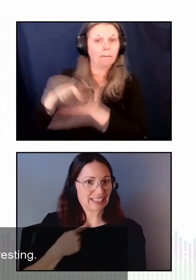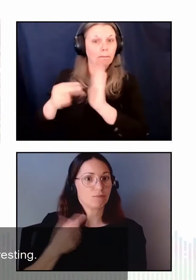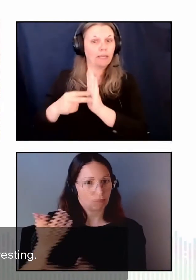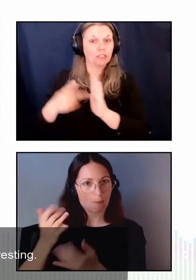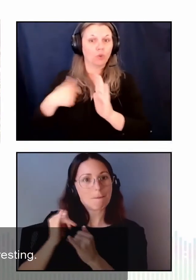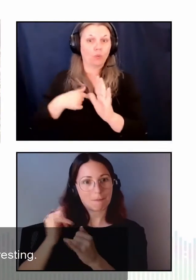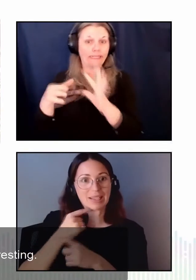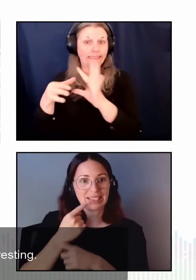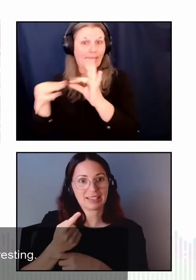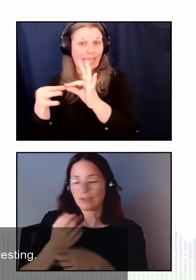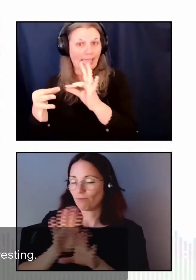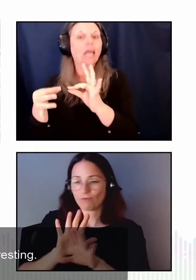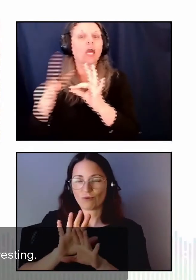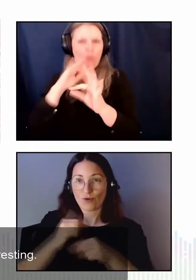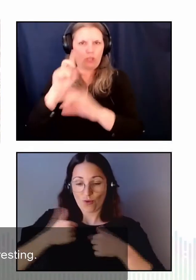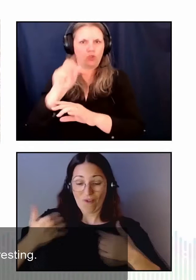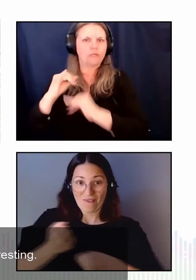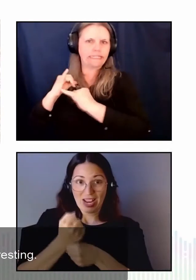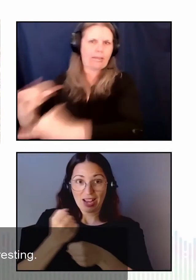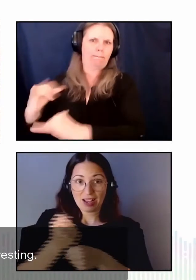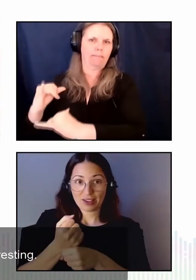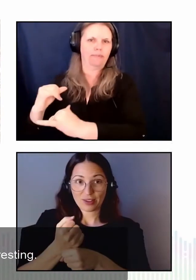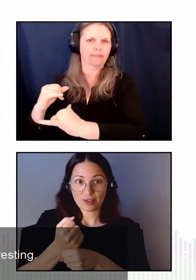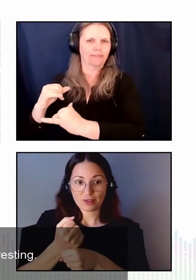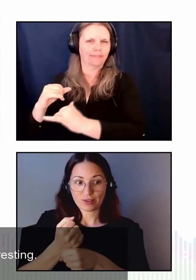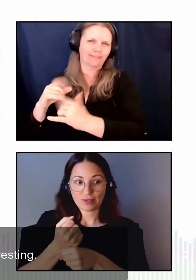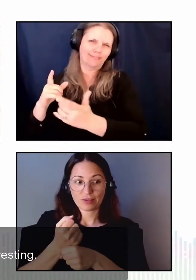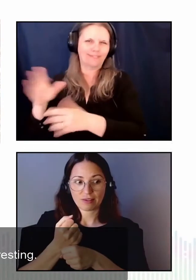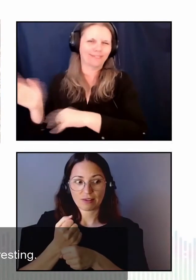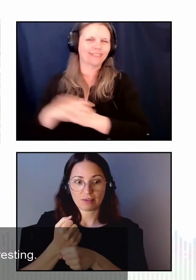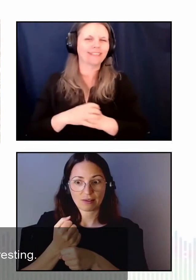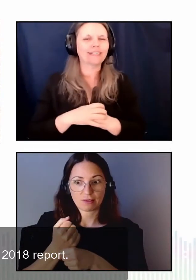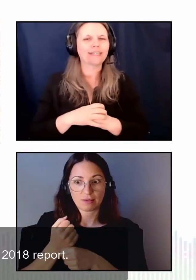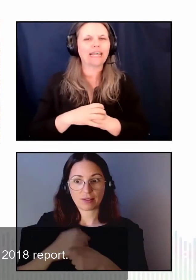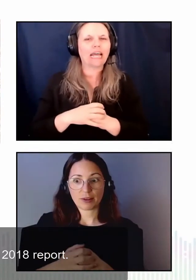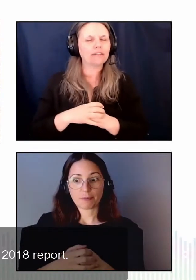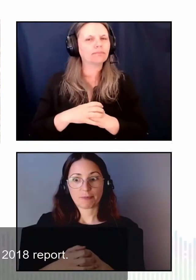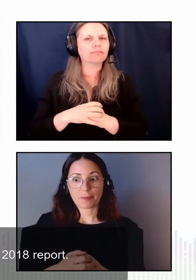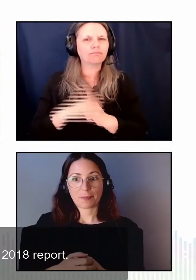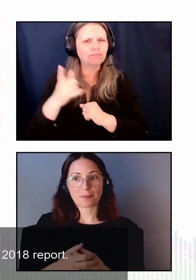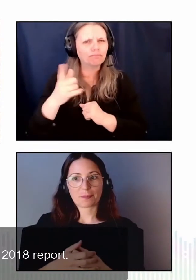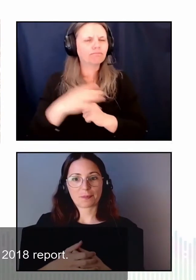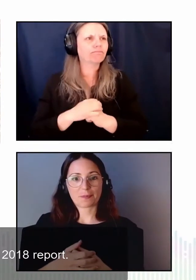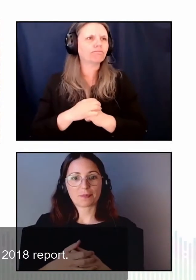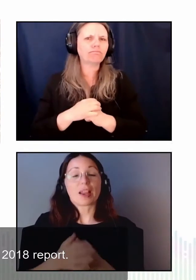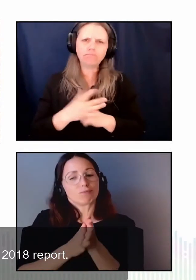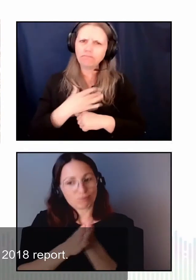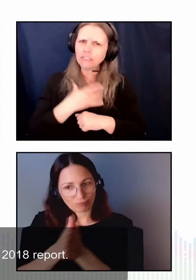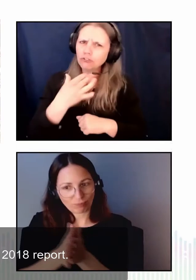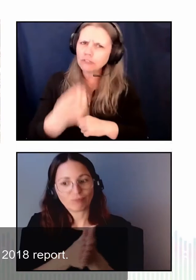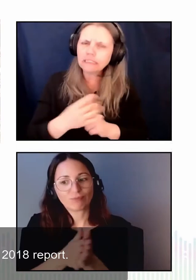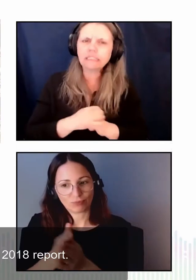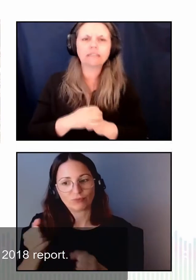say. We and you know, it's really interesting. Some of the Indigenous Circle